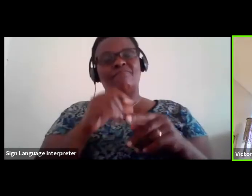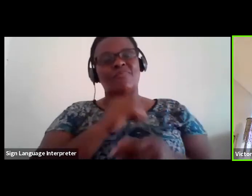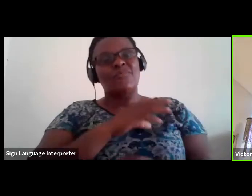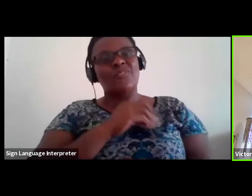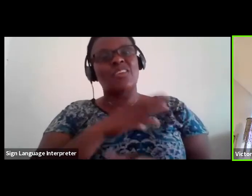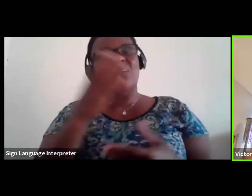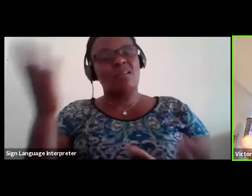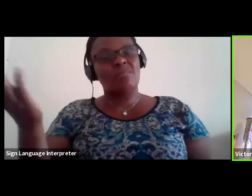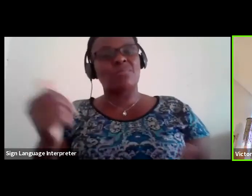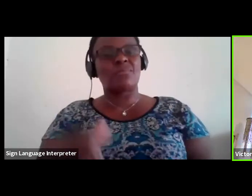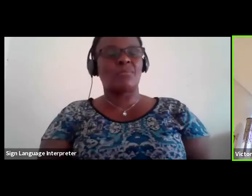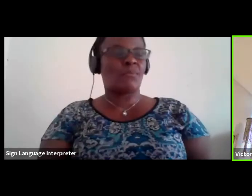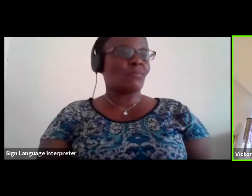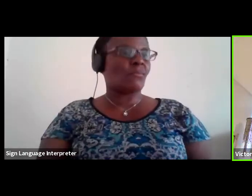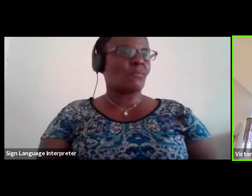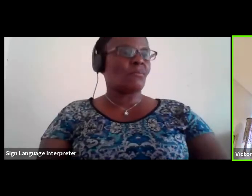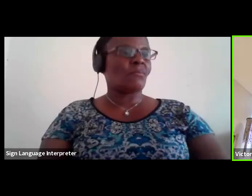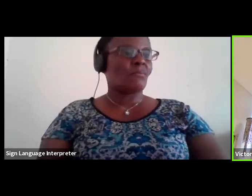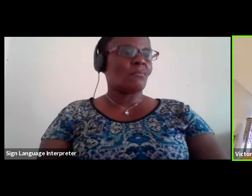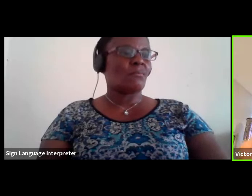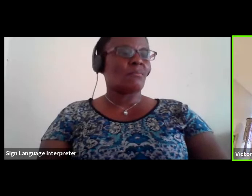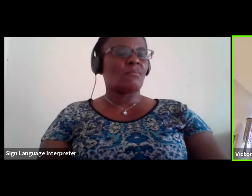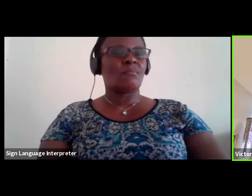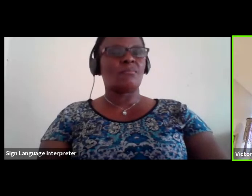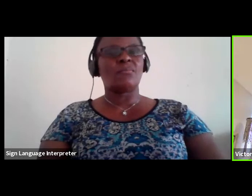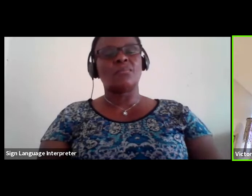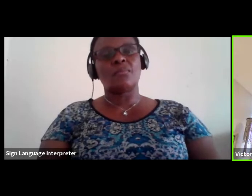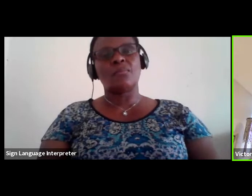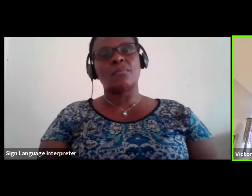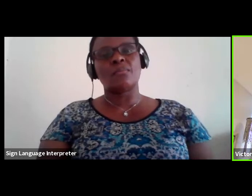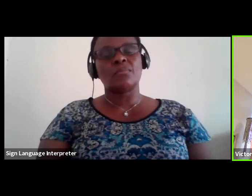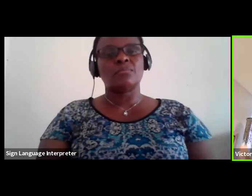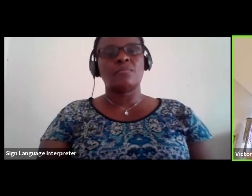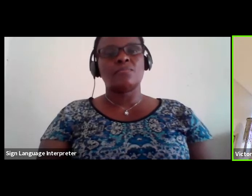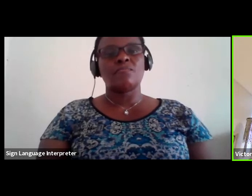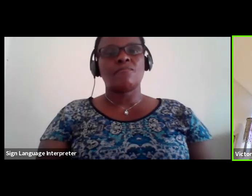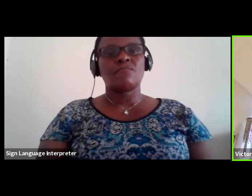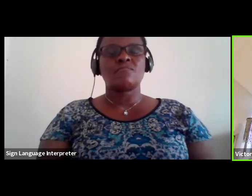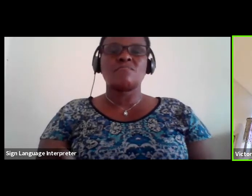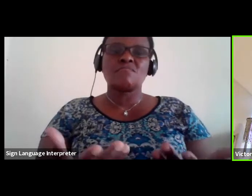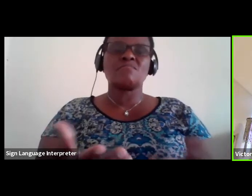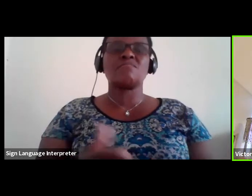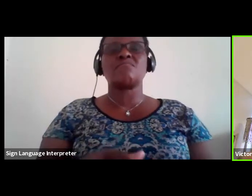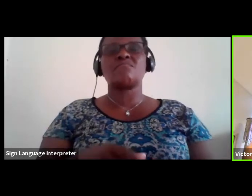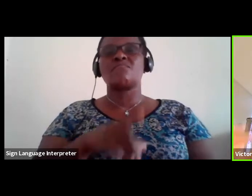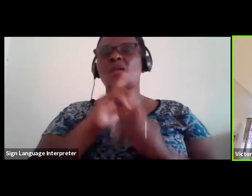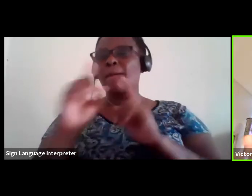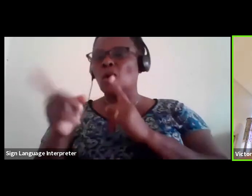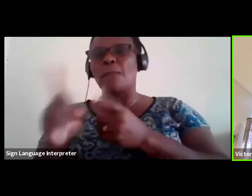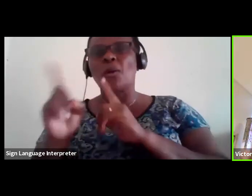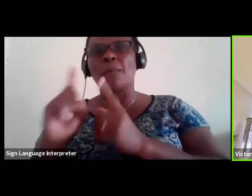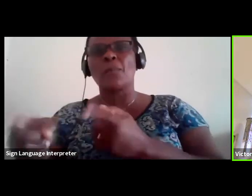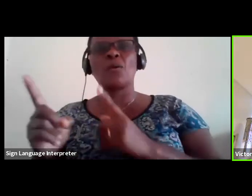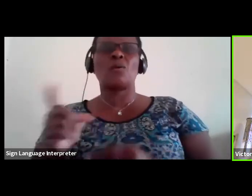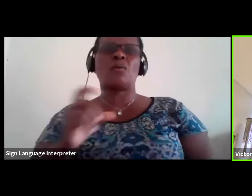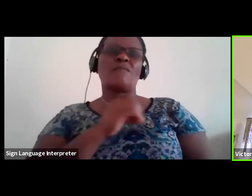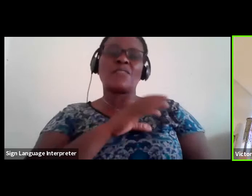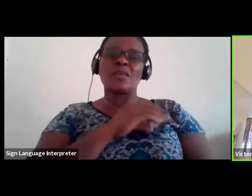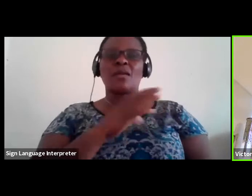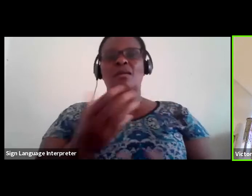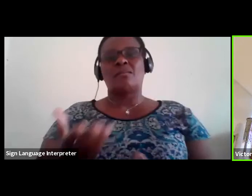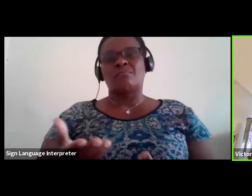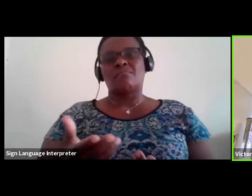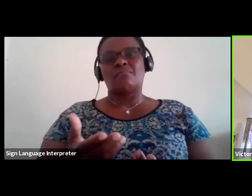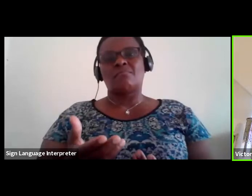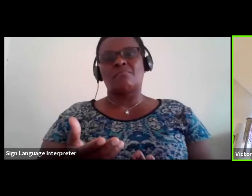the repercussions. Every day you're receiving threats, you're being intimidated, you're being harassed, you're being, there's that fear of these things being happening or